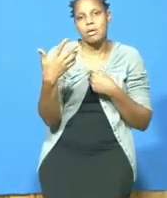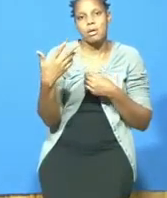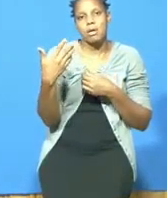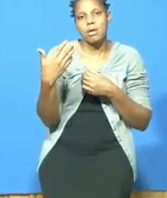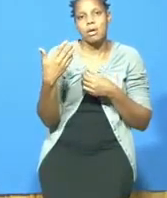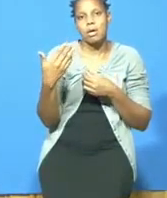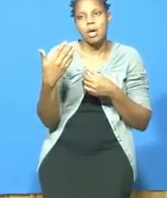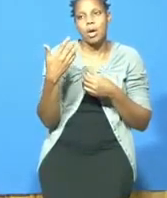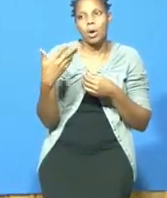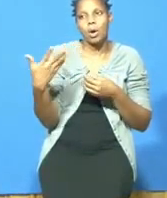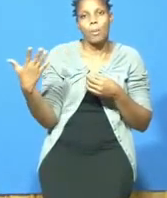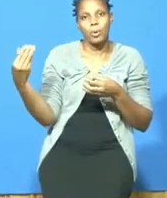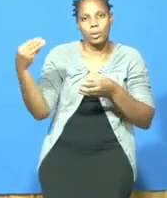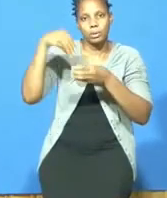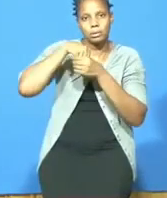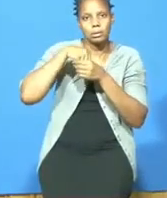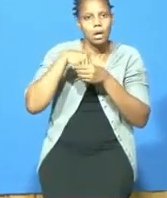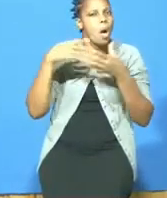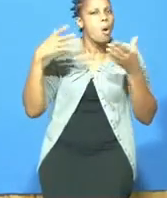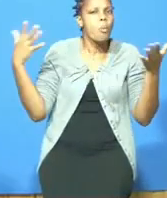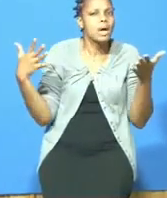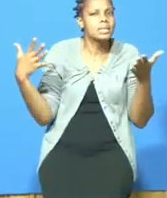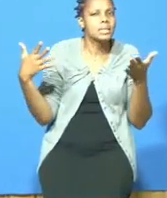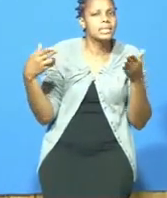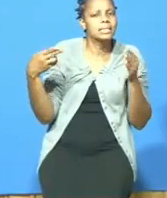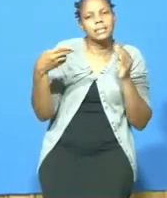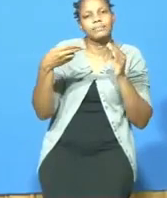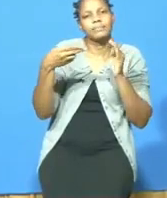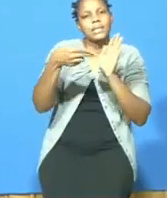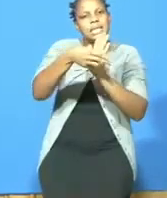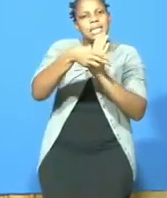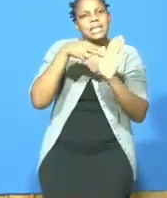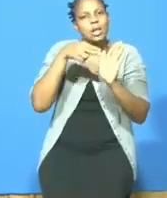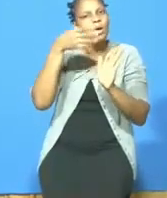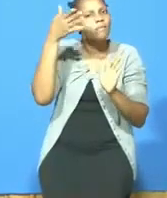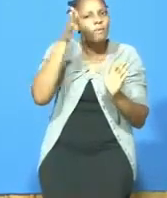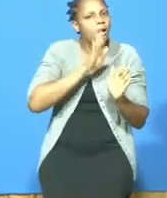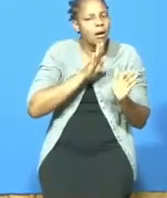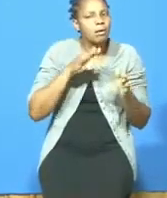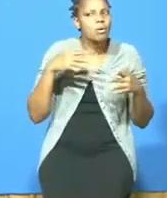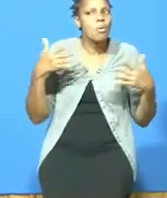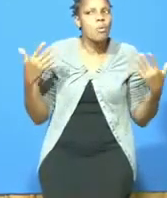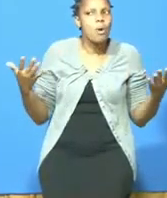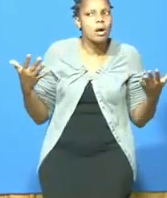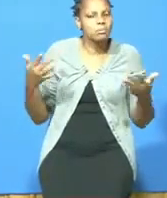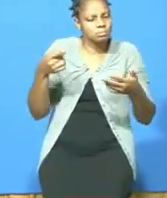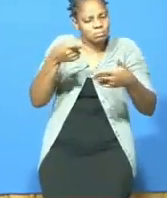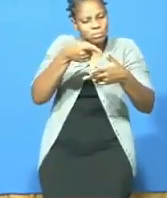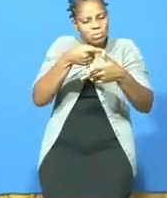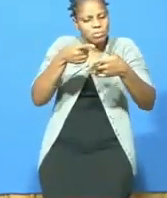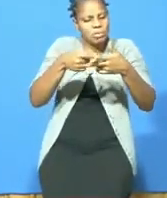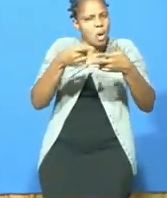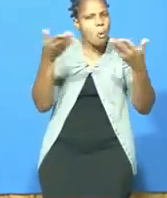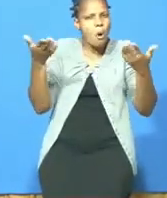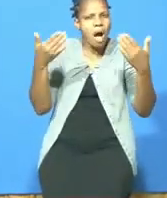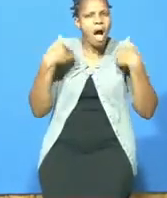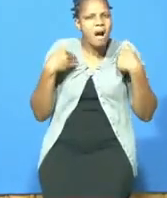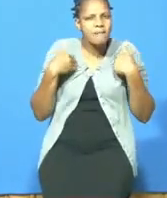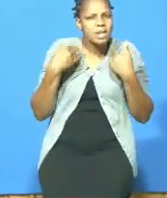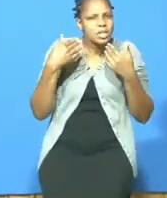What then is a seal of God? What has these three